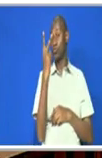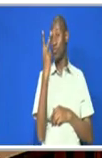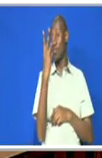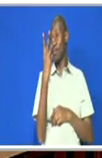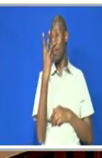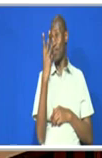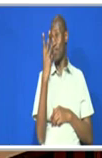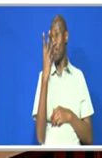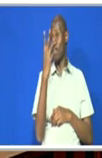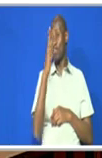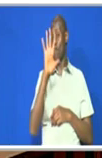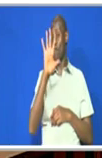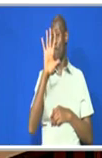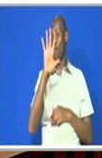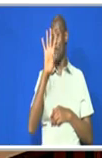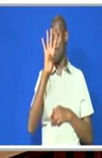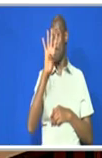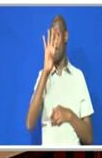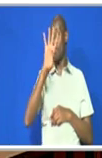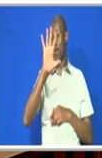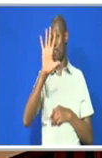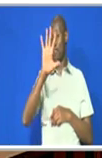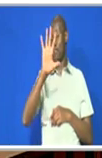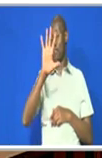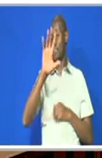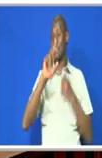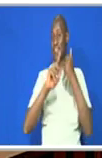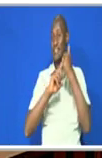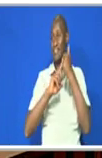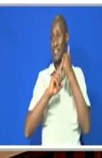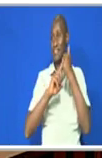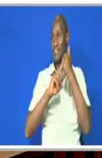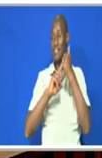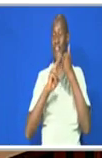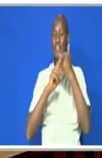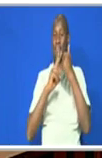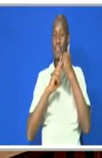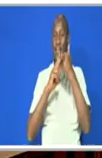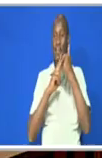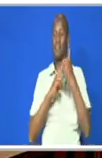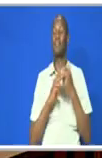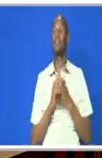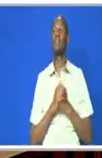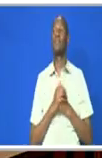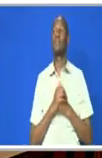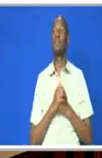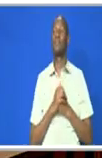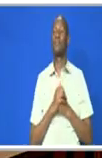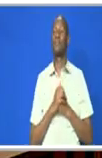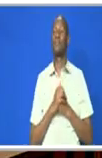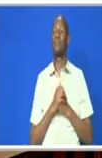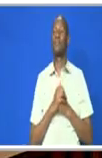3, 4, 5, 6, 7.